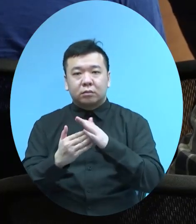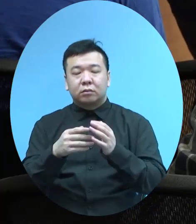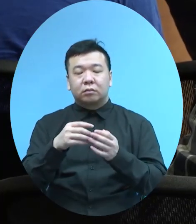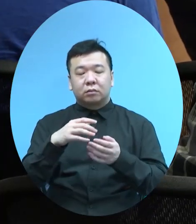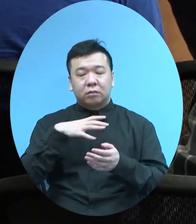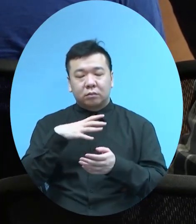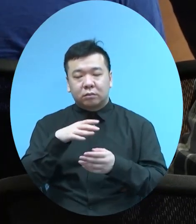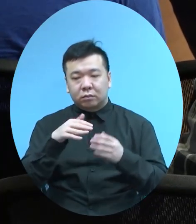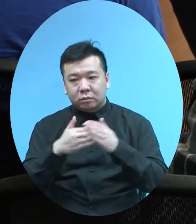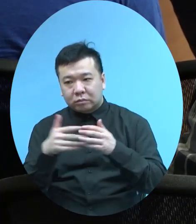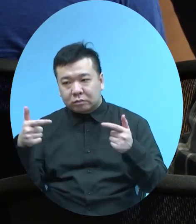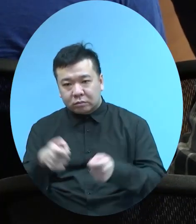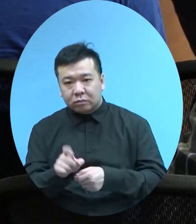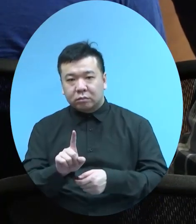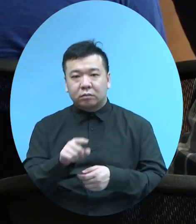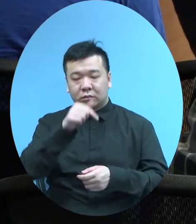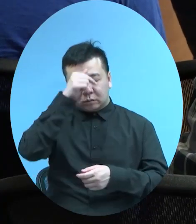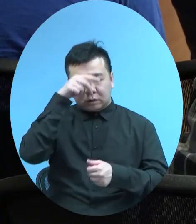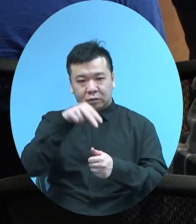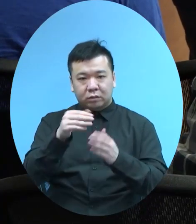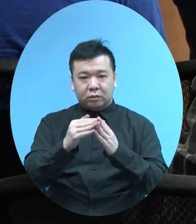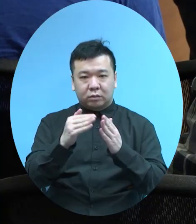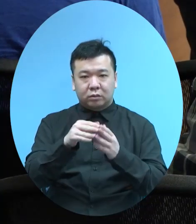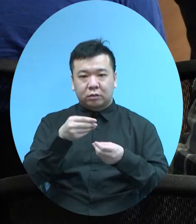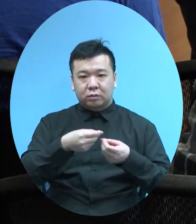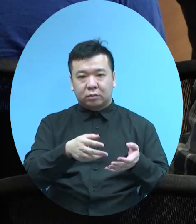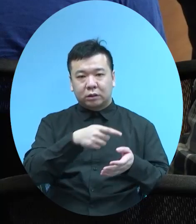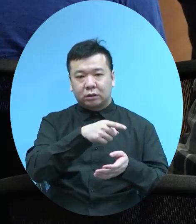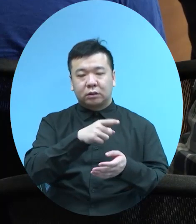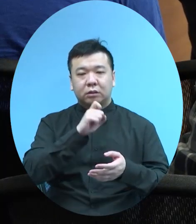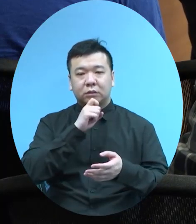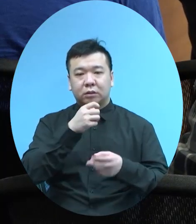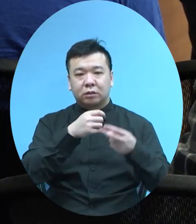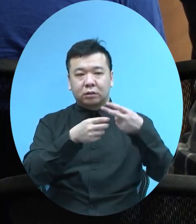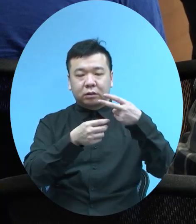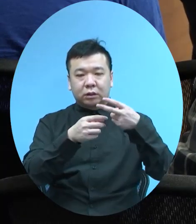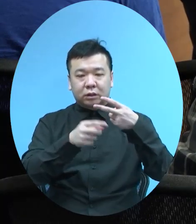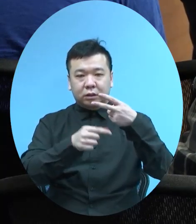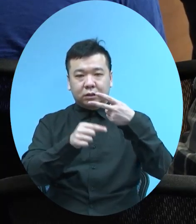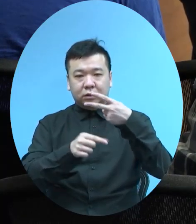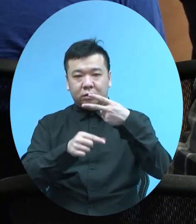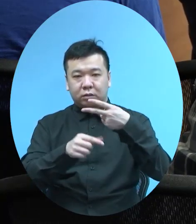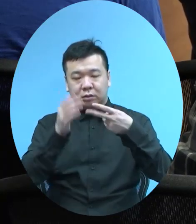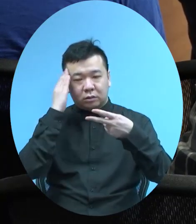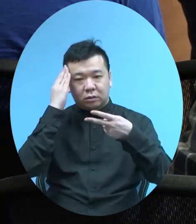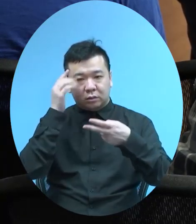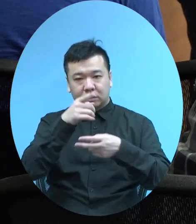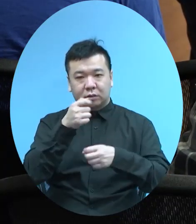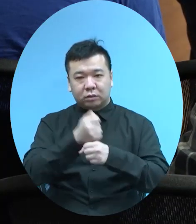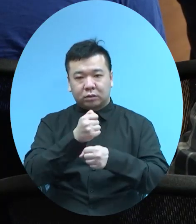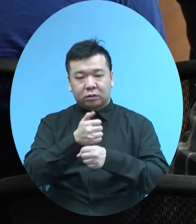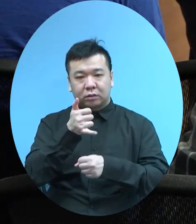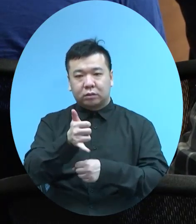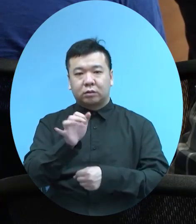didn't show up for work from earlier this month. And the letter said it will follow up on the matter. So is the authority going to